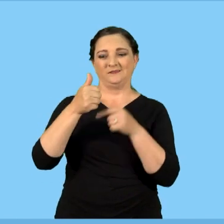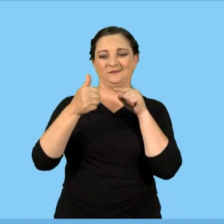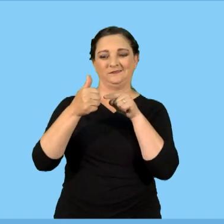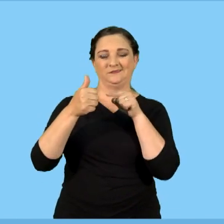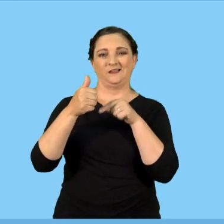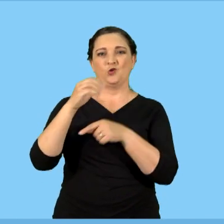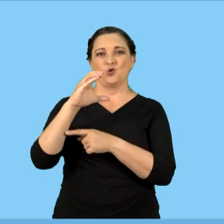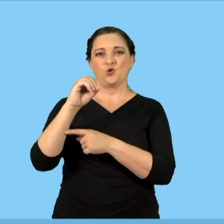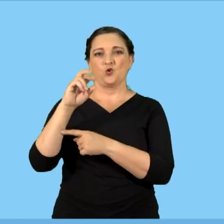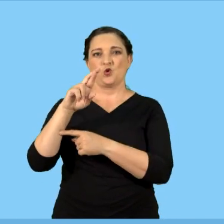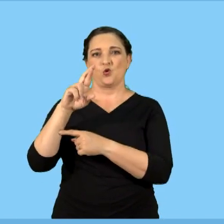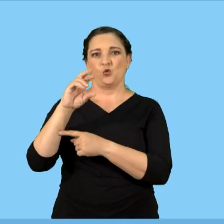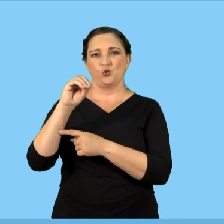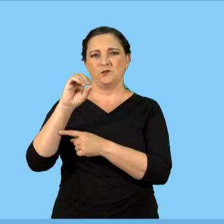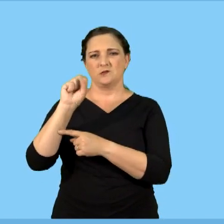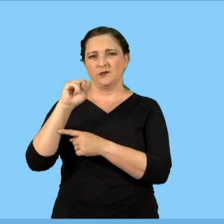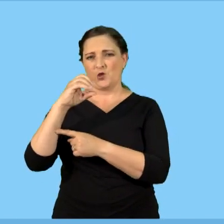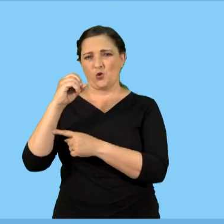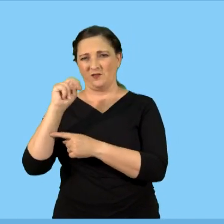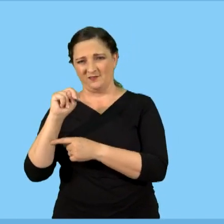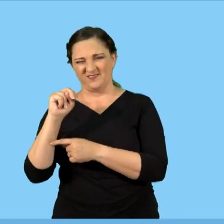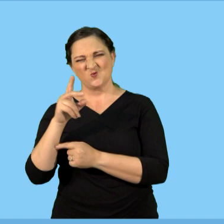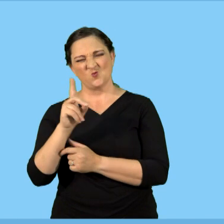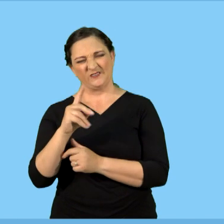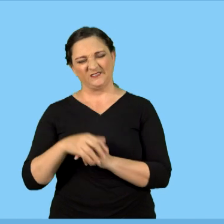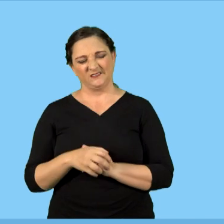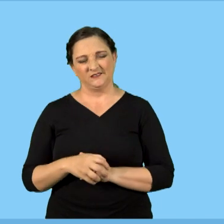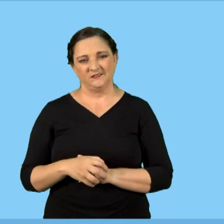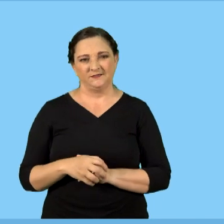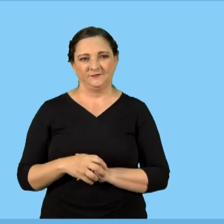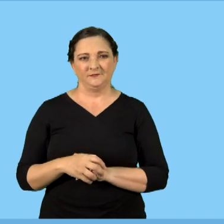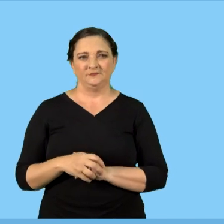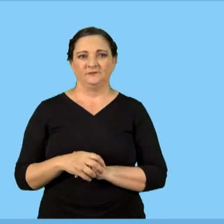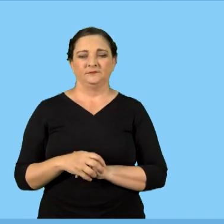that rusting is a form of corrosion. So corrosion